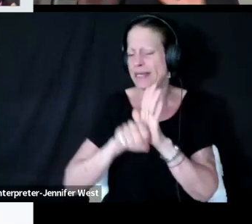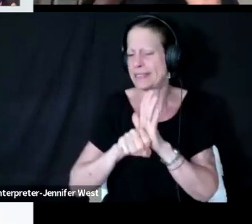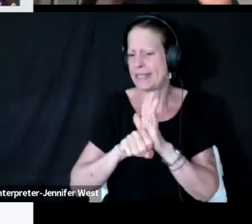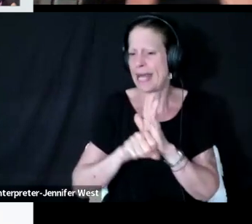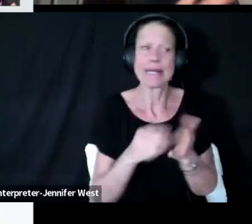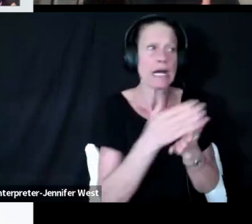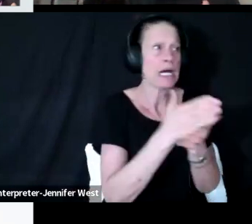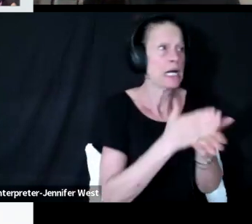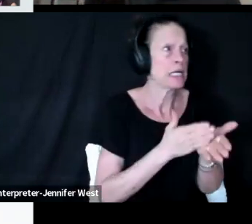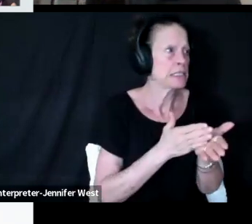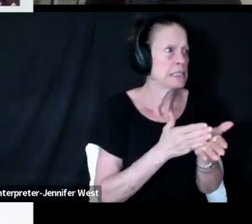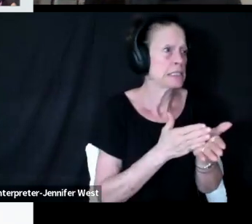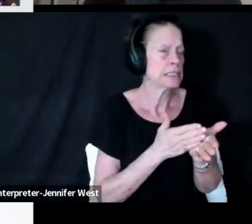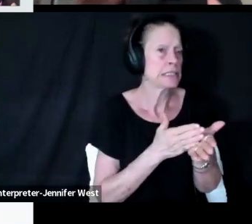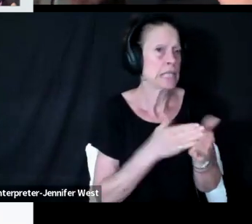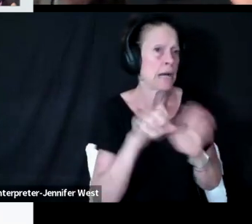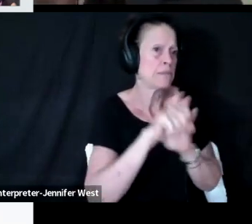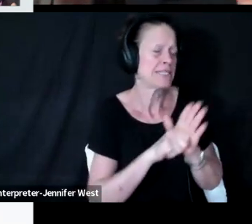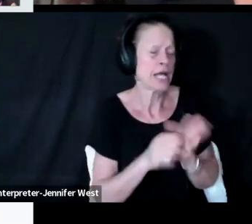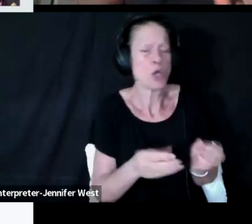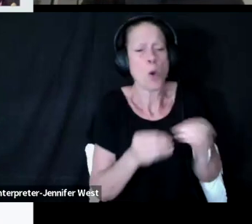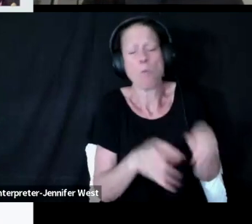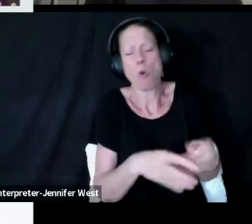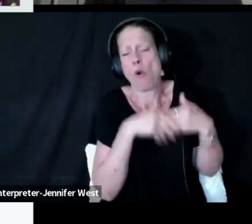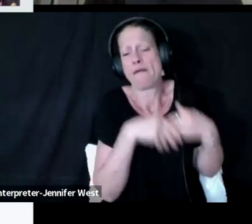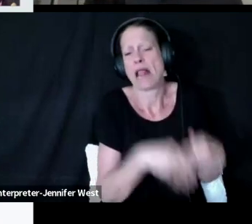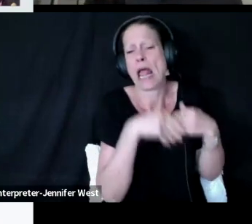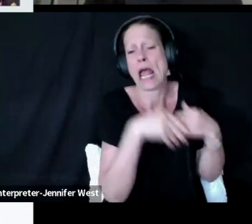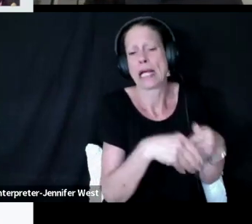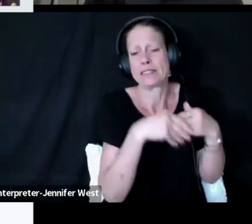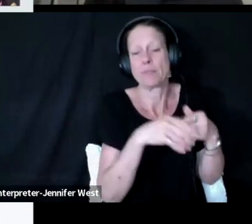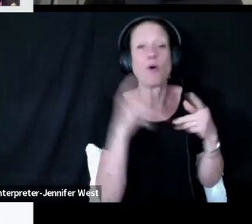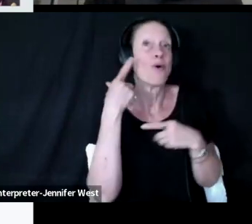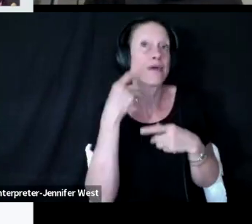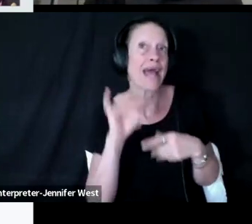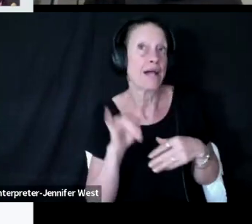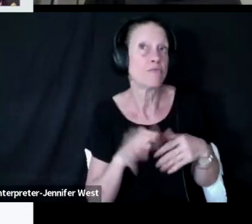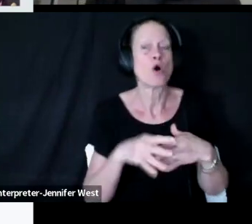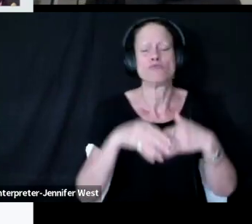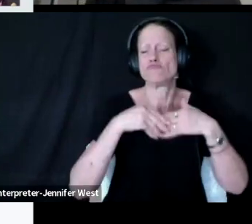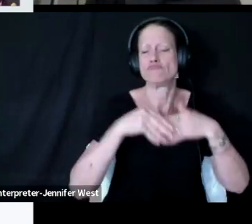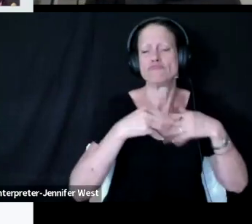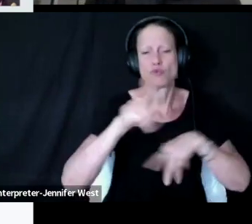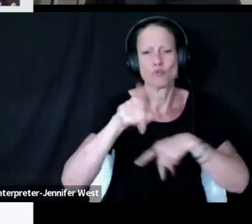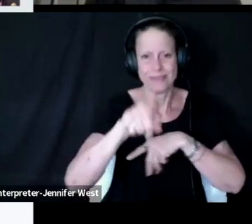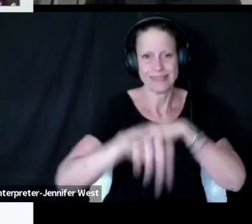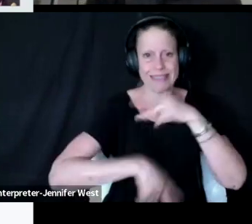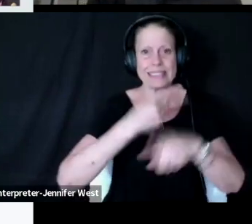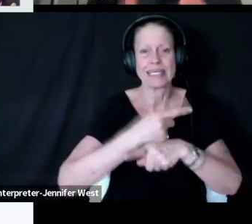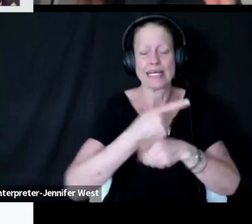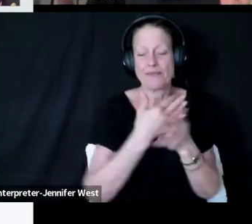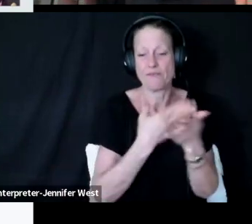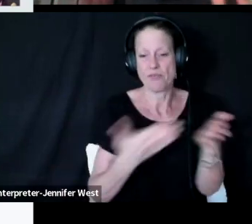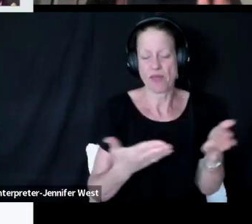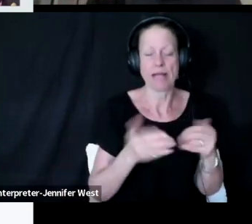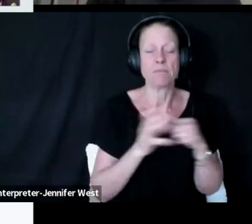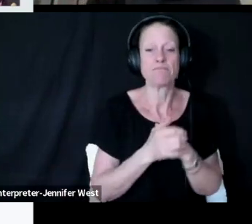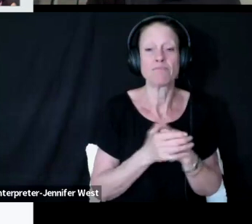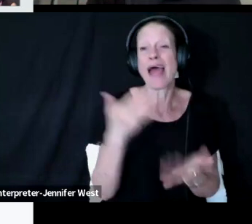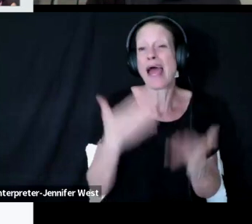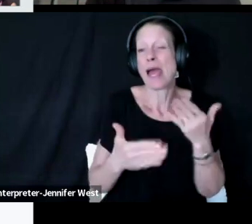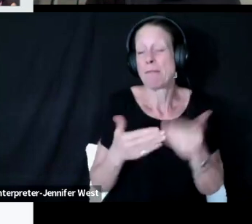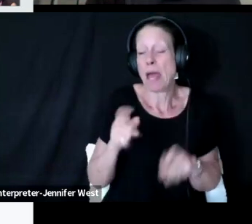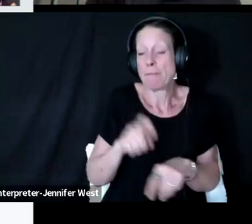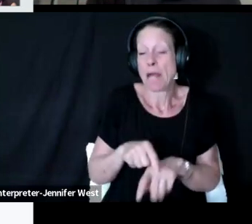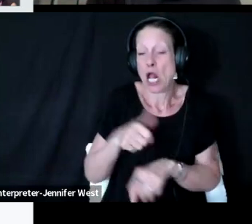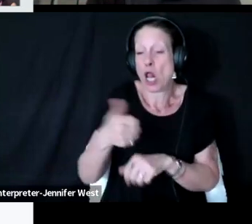flexible. California happens to be a state that they're very flexible with those types of things. It may take a little bit more,